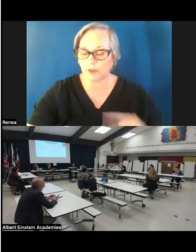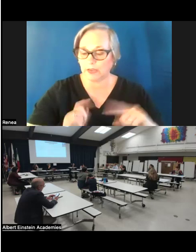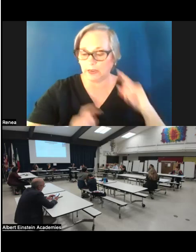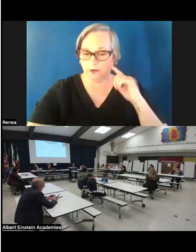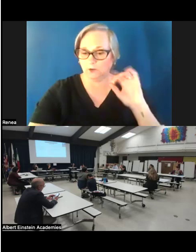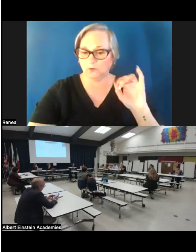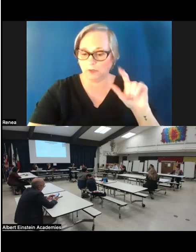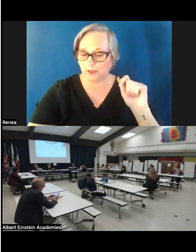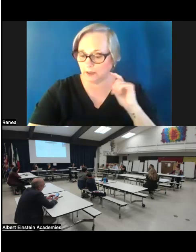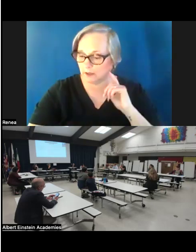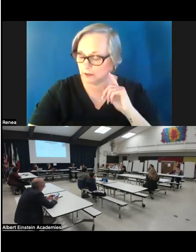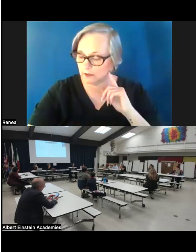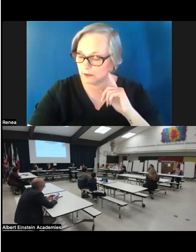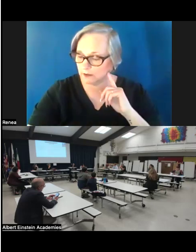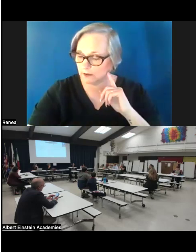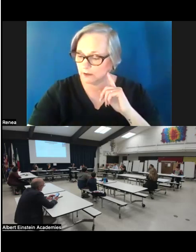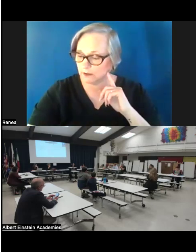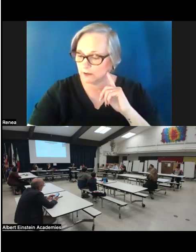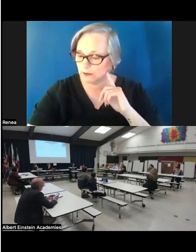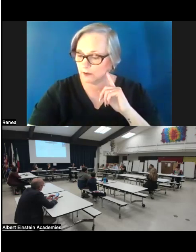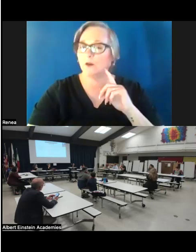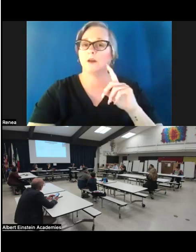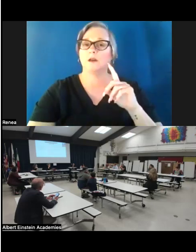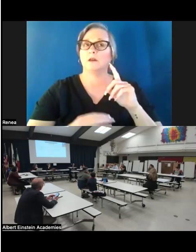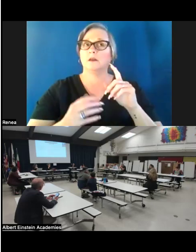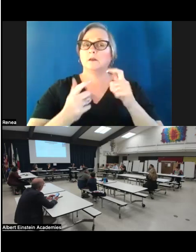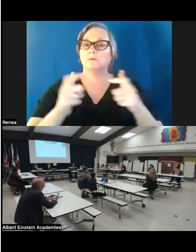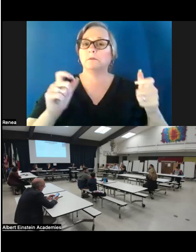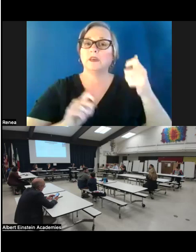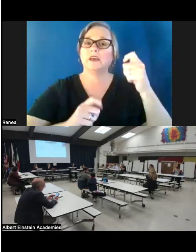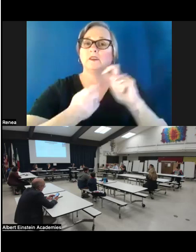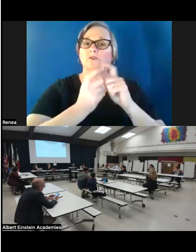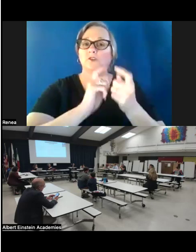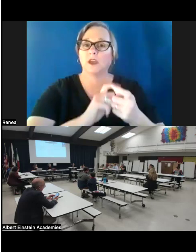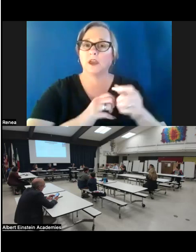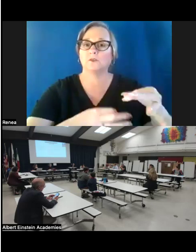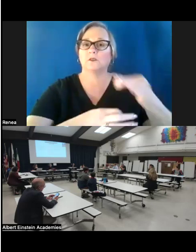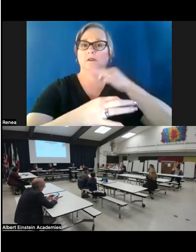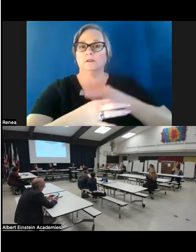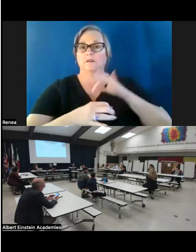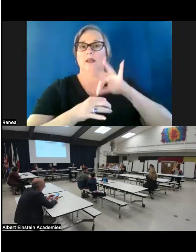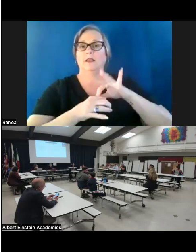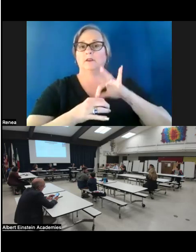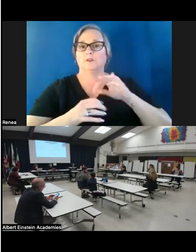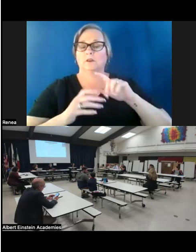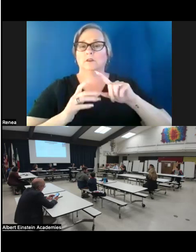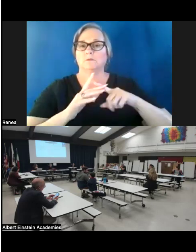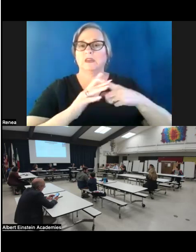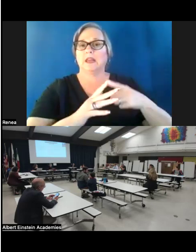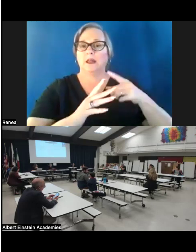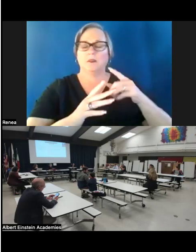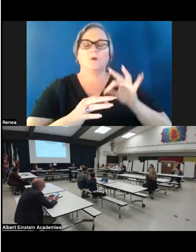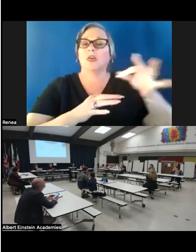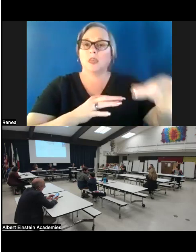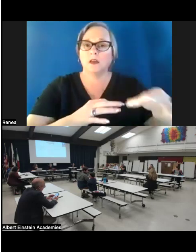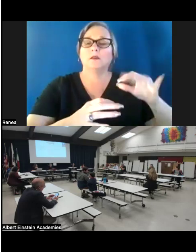the biggest change is that we've changed the elections to the beginning of the year instead of the end because we want to capture those parents